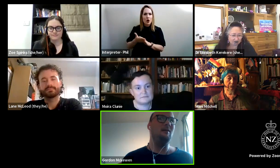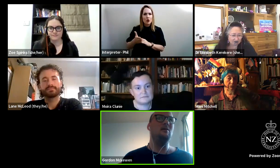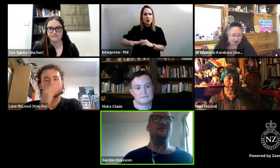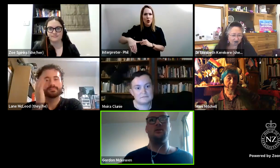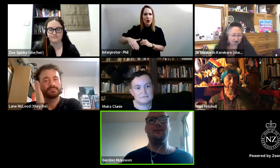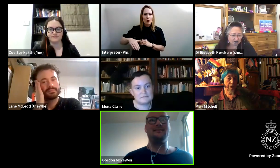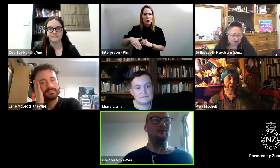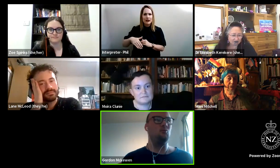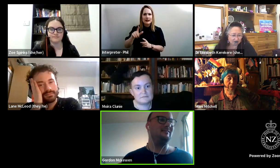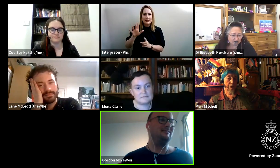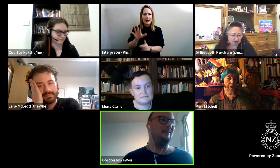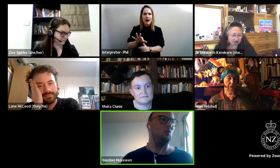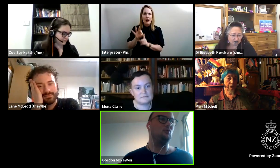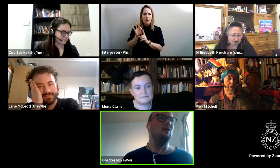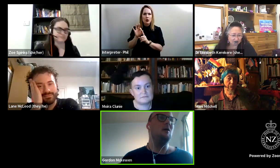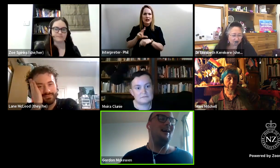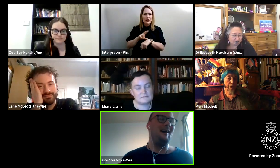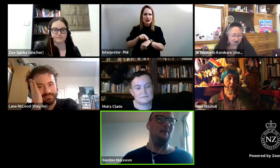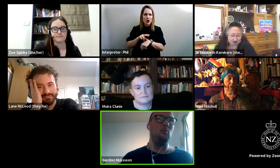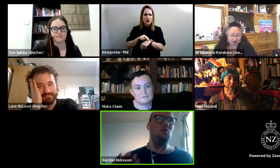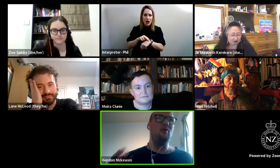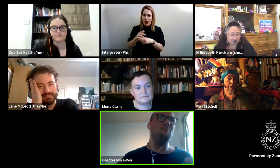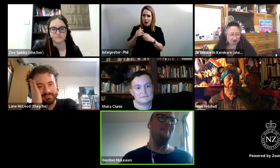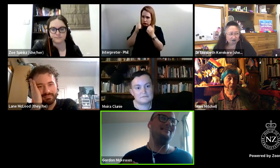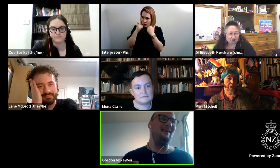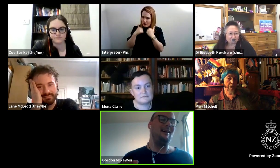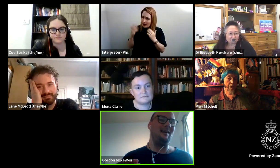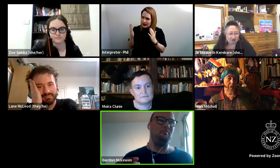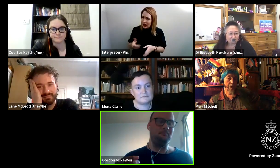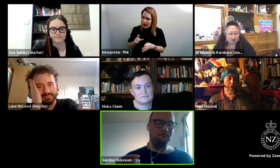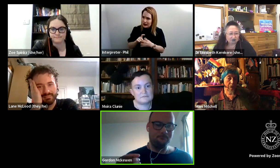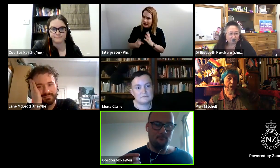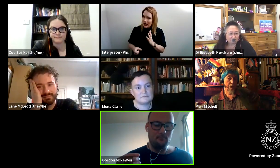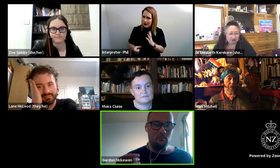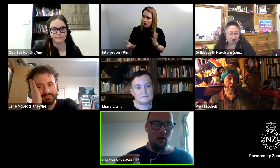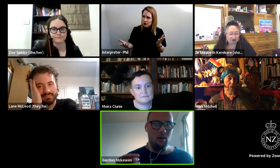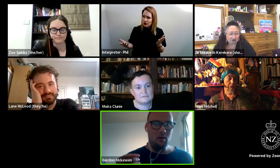doctor that you are still disabled. No matter